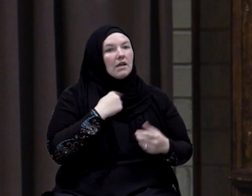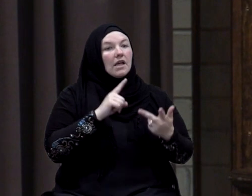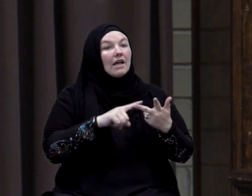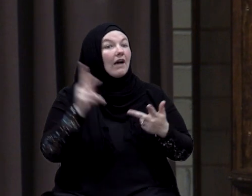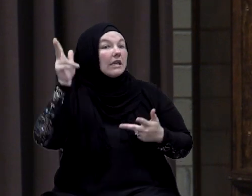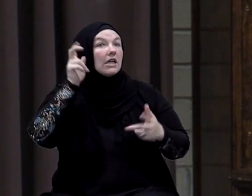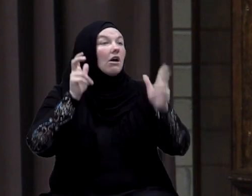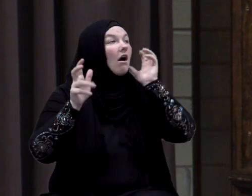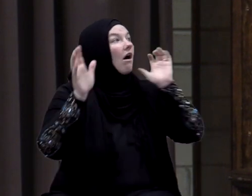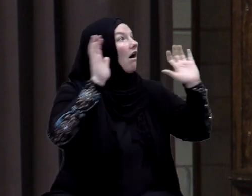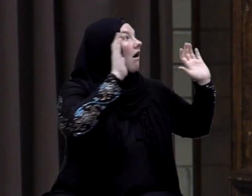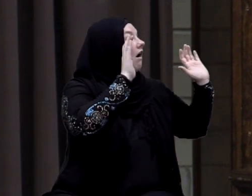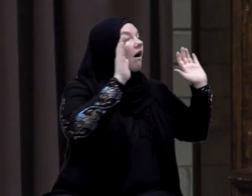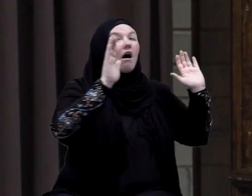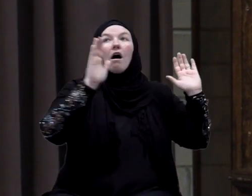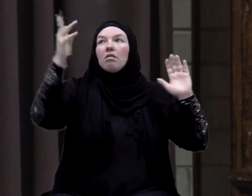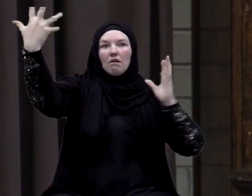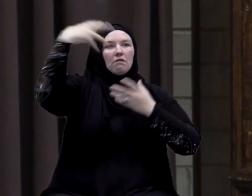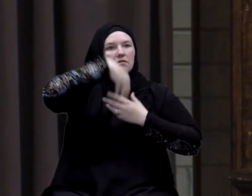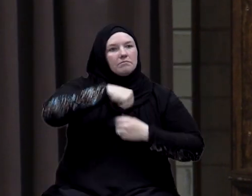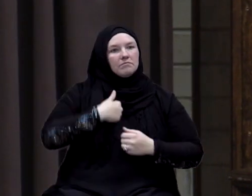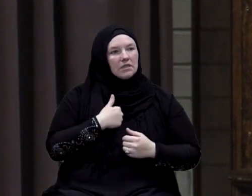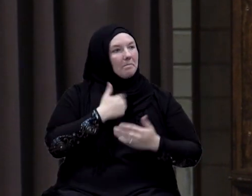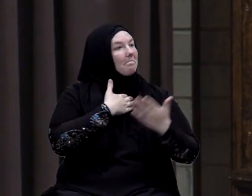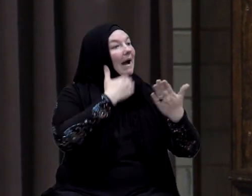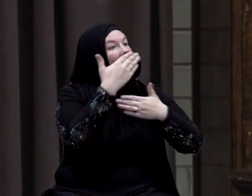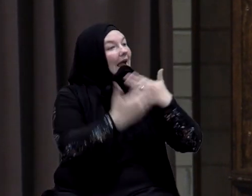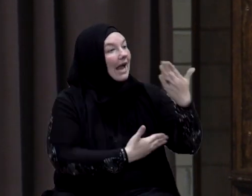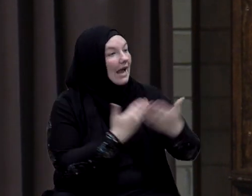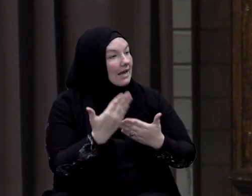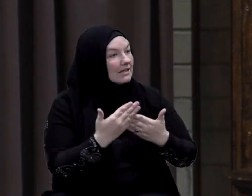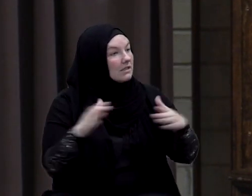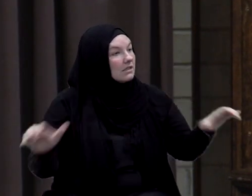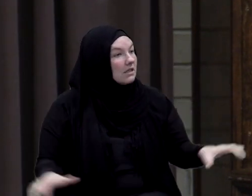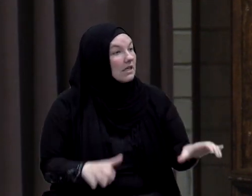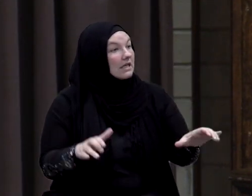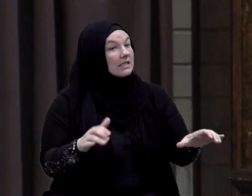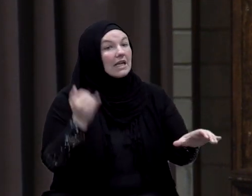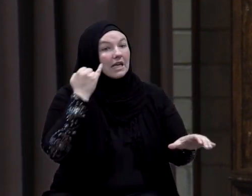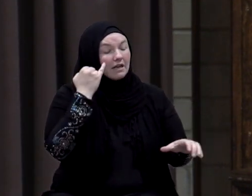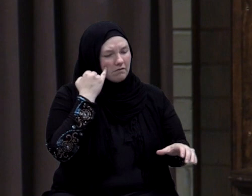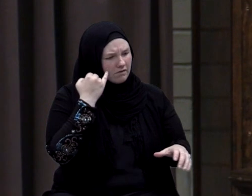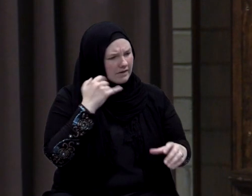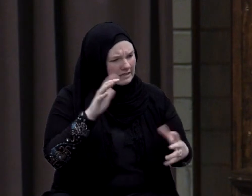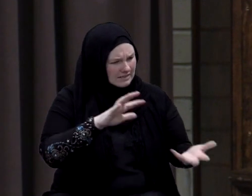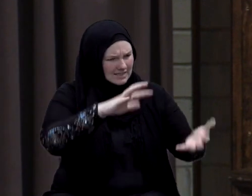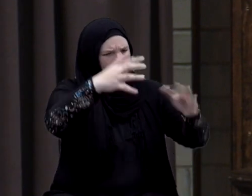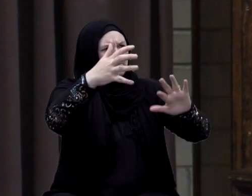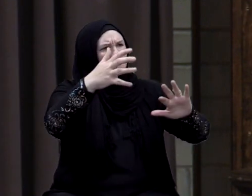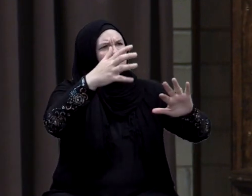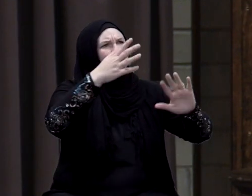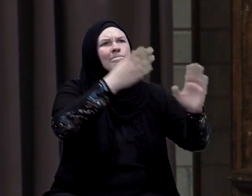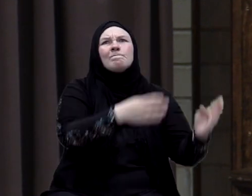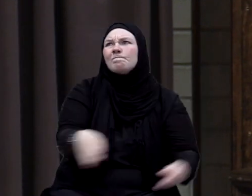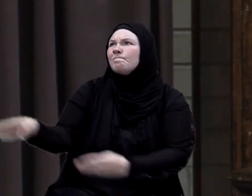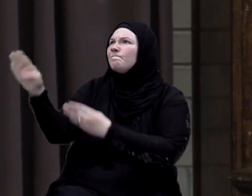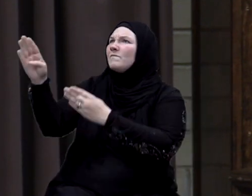me, I will certainly give him. If he seeks my support, I will certainly support